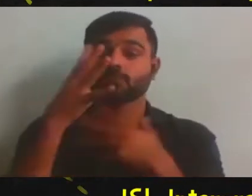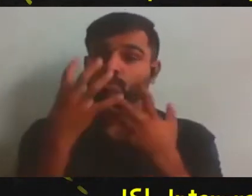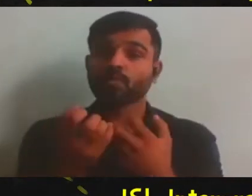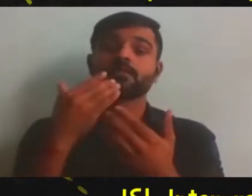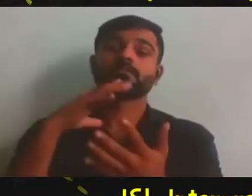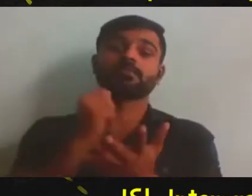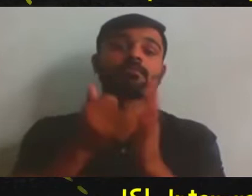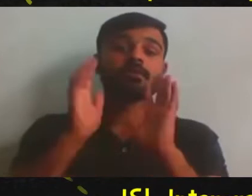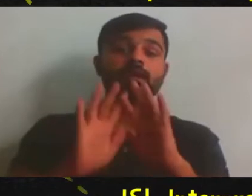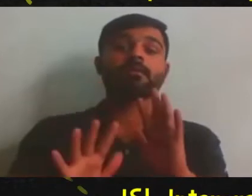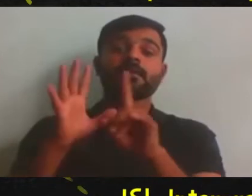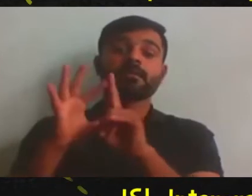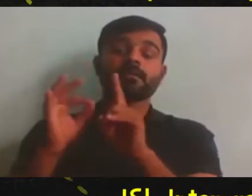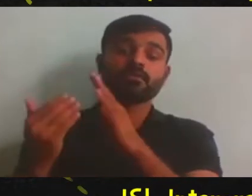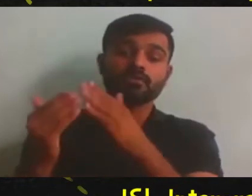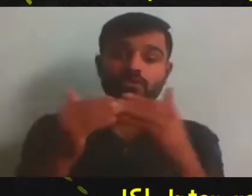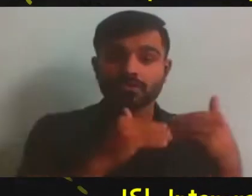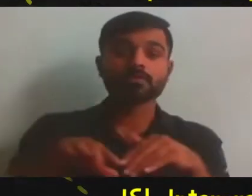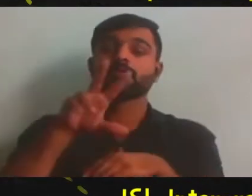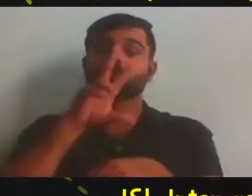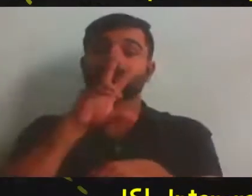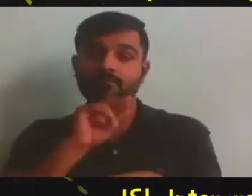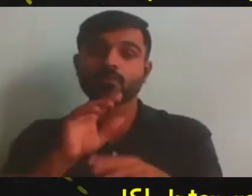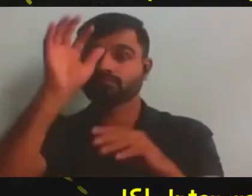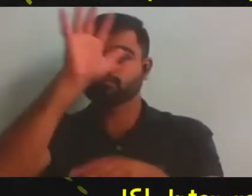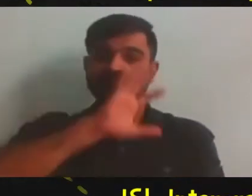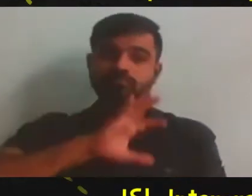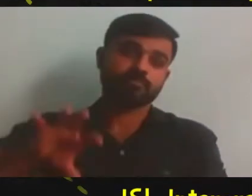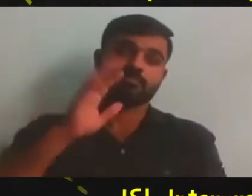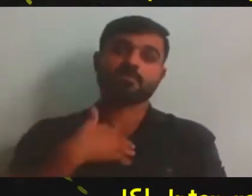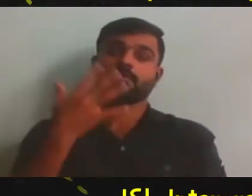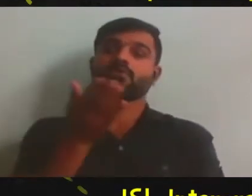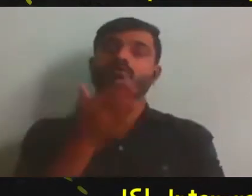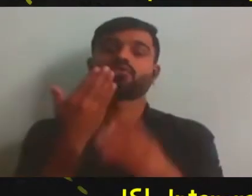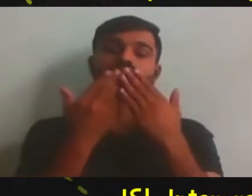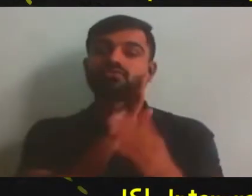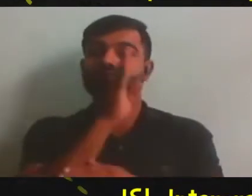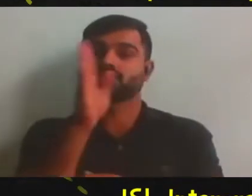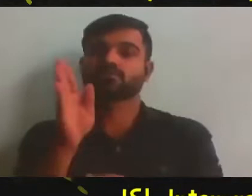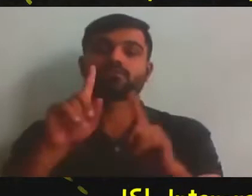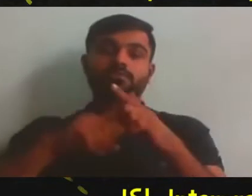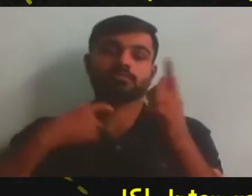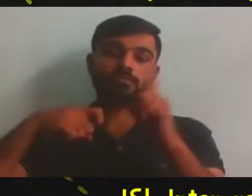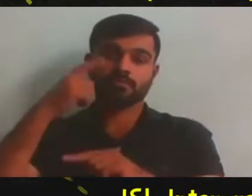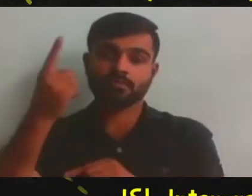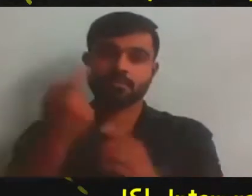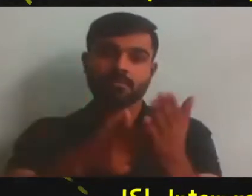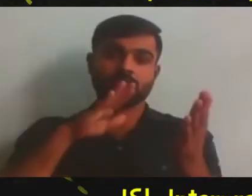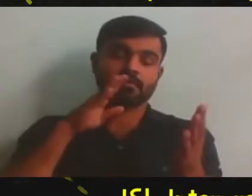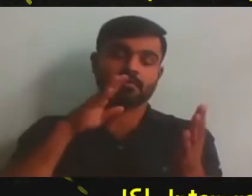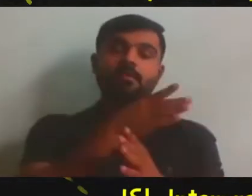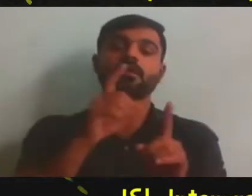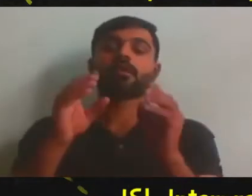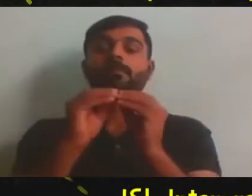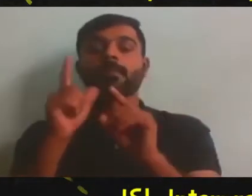had a fair representation of the voices in our country. We went to schools in Kashmir and Rajasthan, in Villapuram and